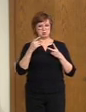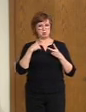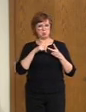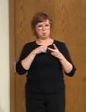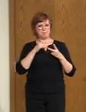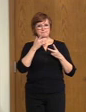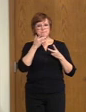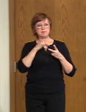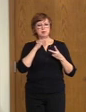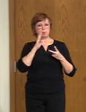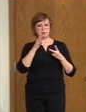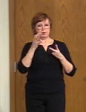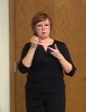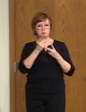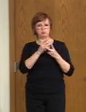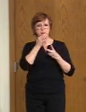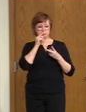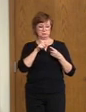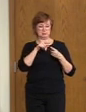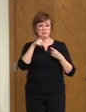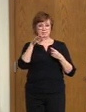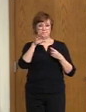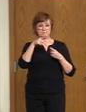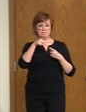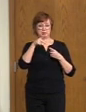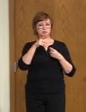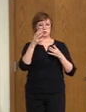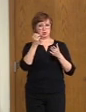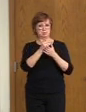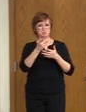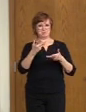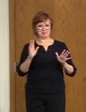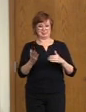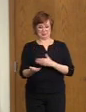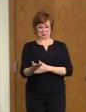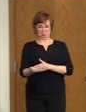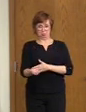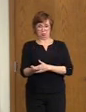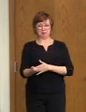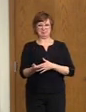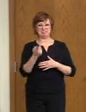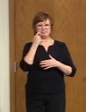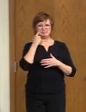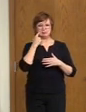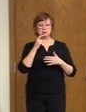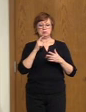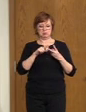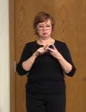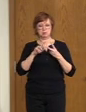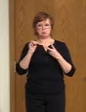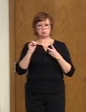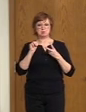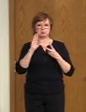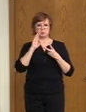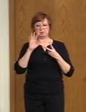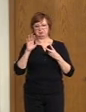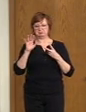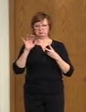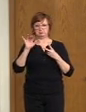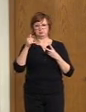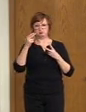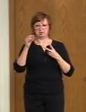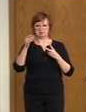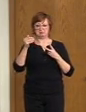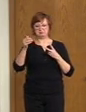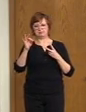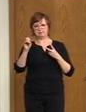approval to come very quickly, and supplies to start increasing over January, February. So as supplies come, that the